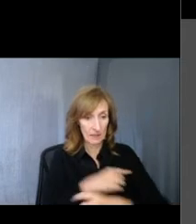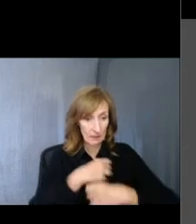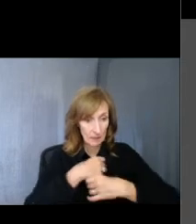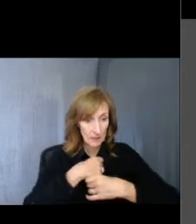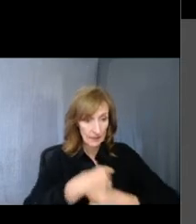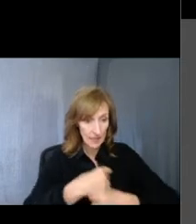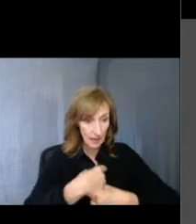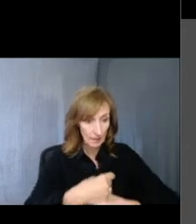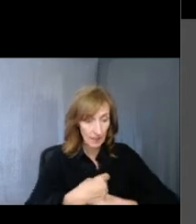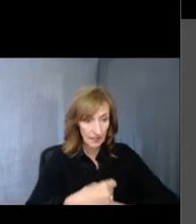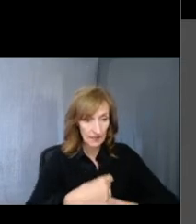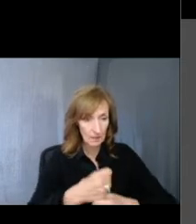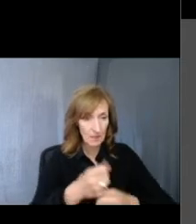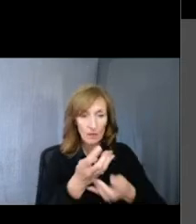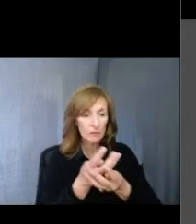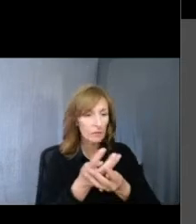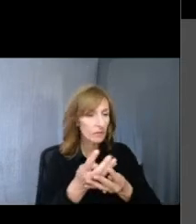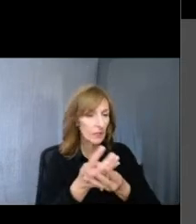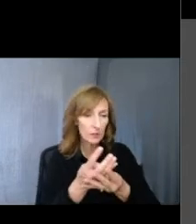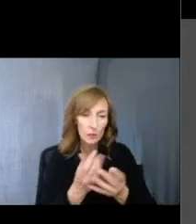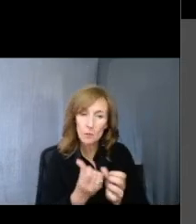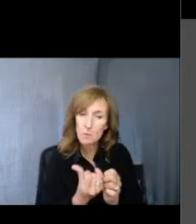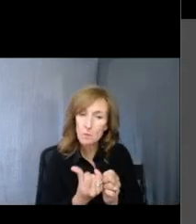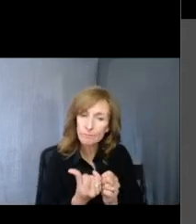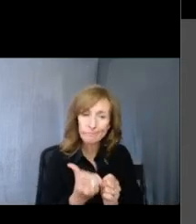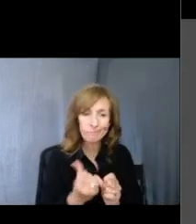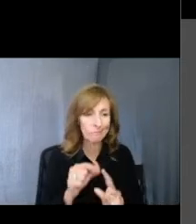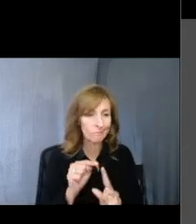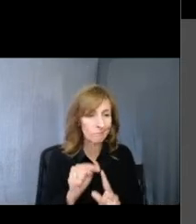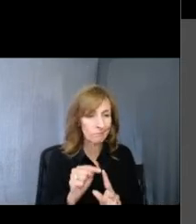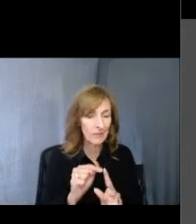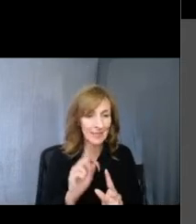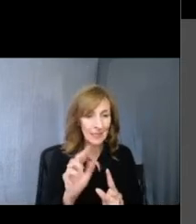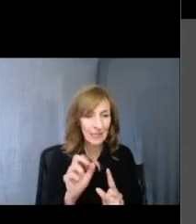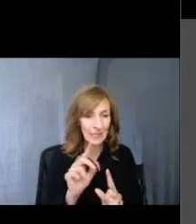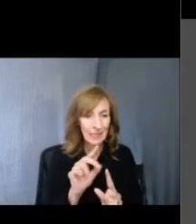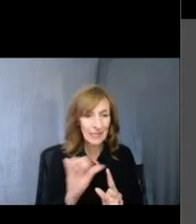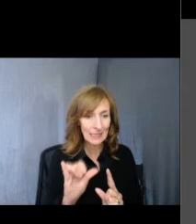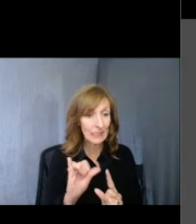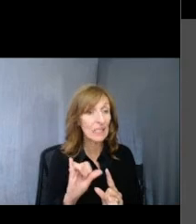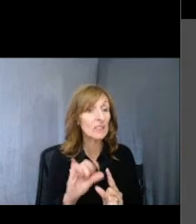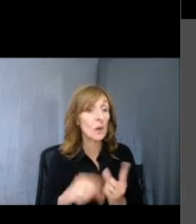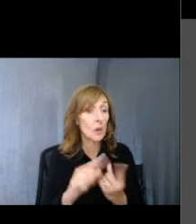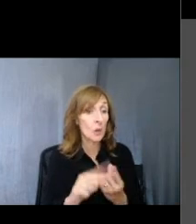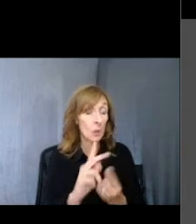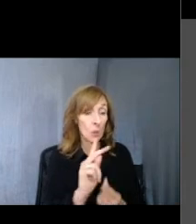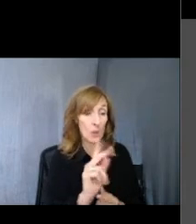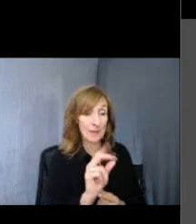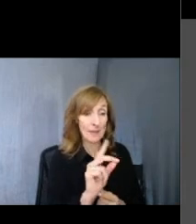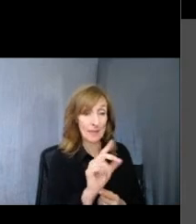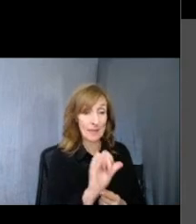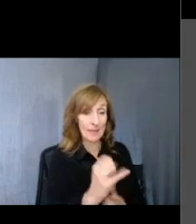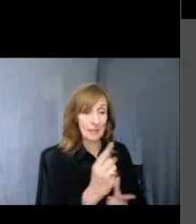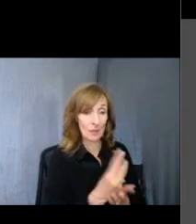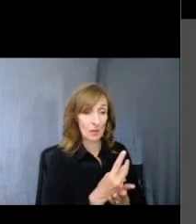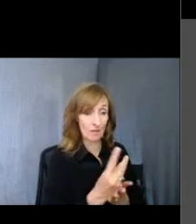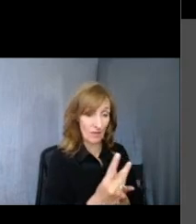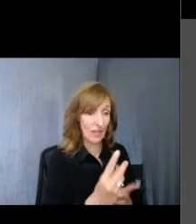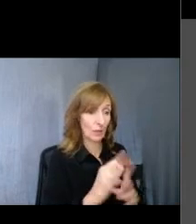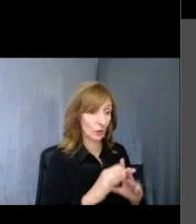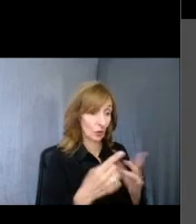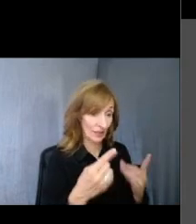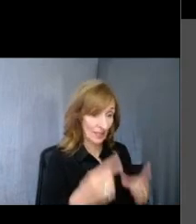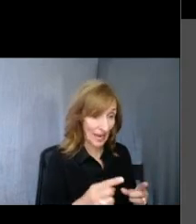almost exclusively by the kidneys. So when kidney failure starts to happen, the creatinine starts to increase. Another